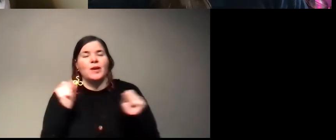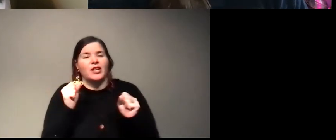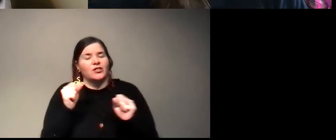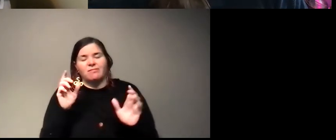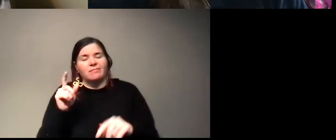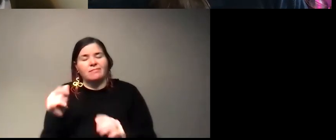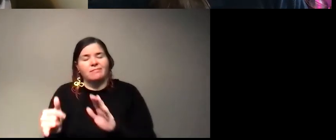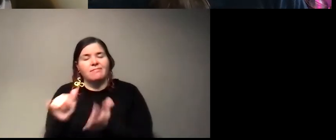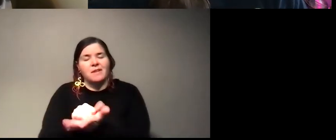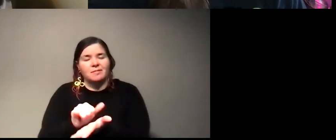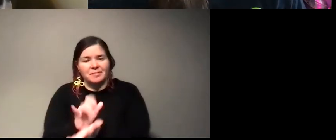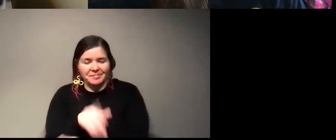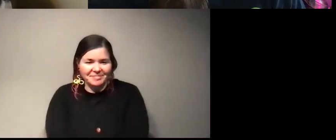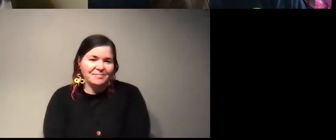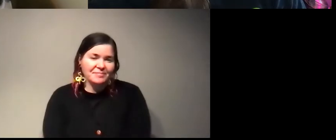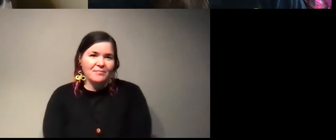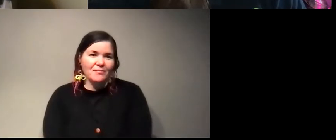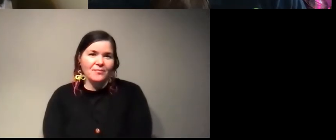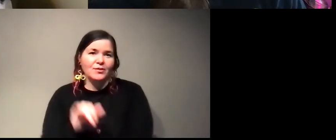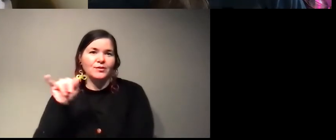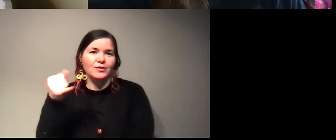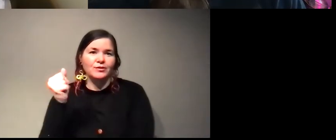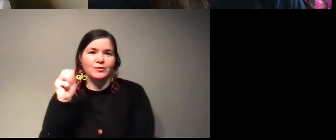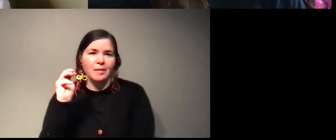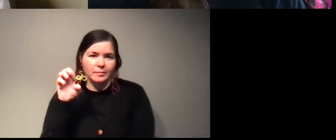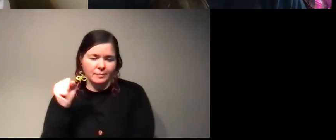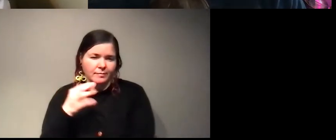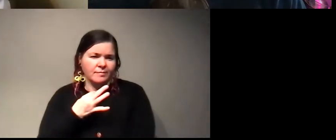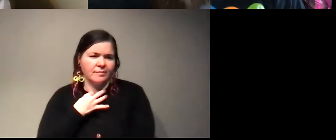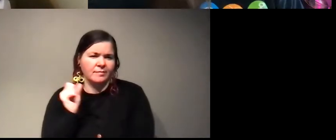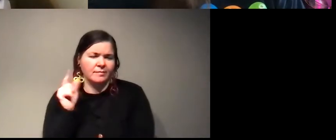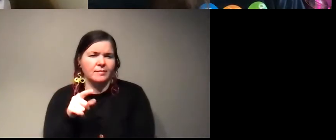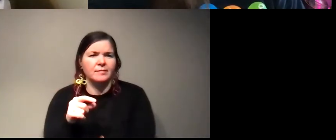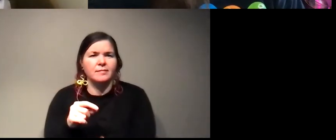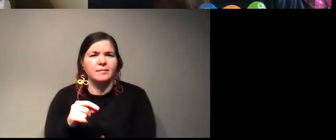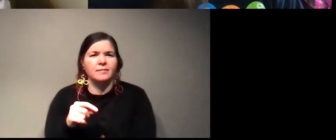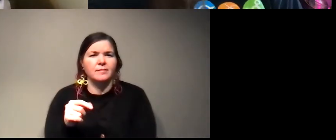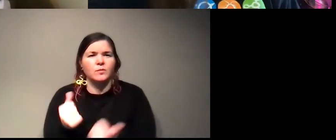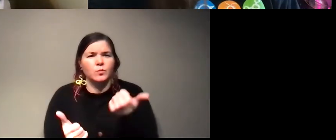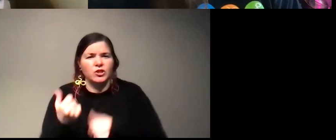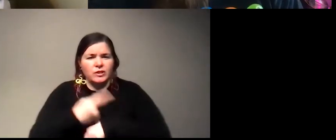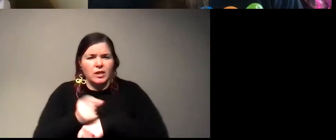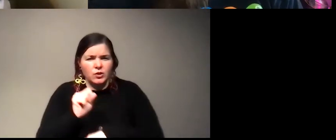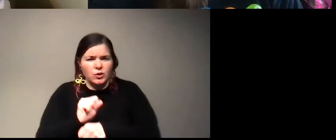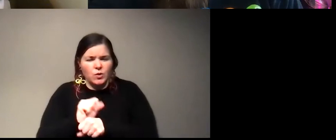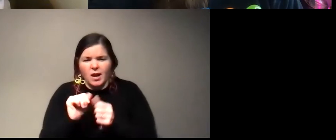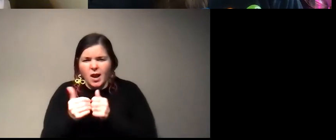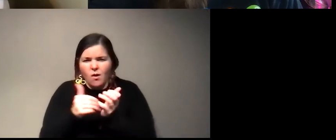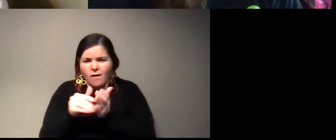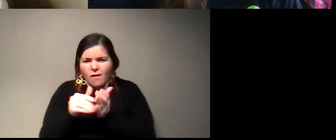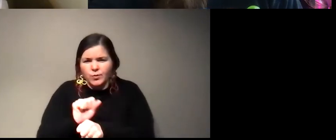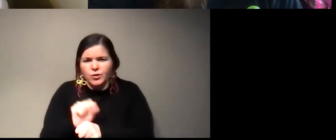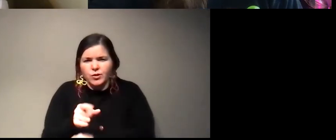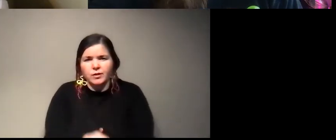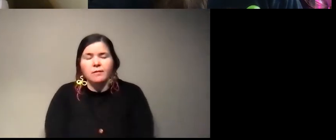it. So, all right, James would like to know, what days do you work and how frequently do you work?